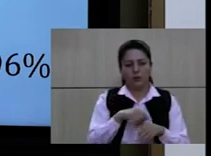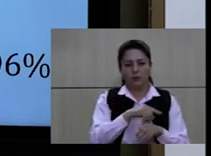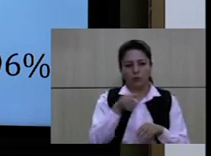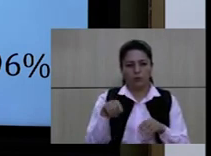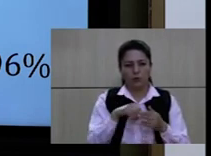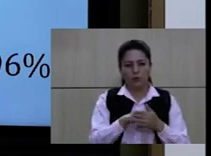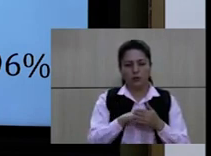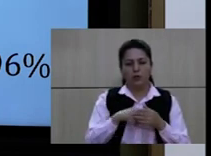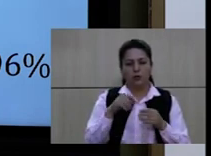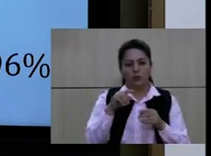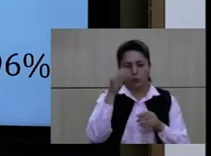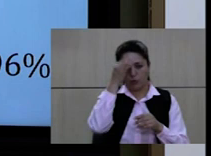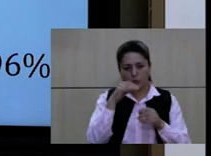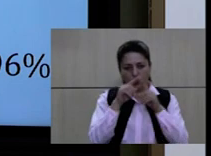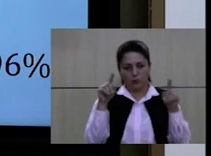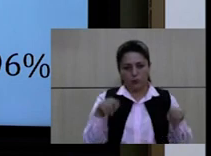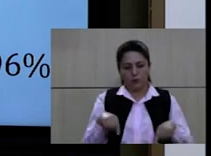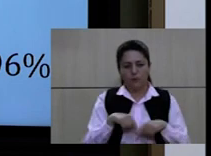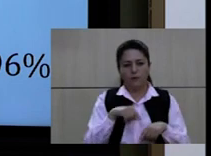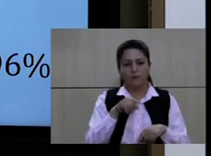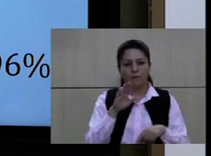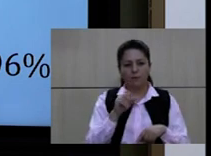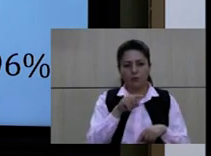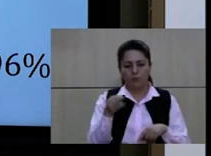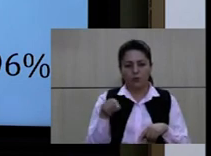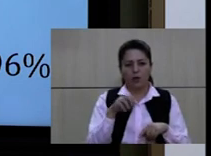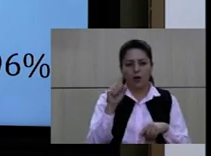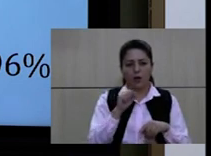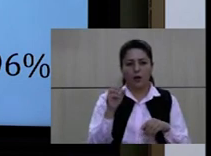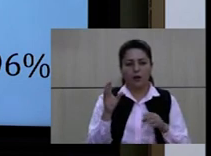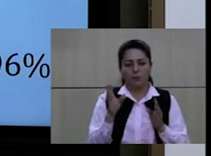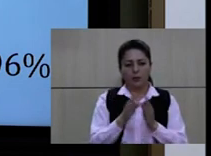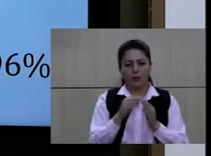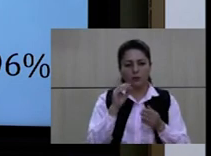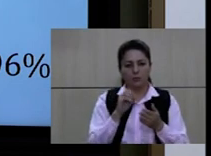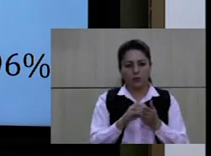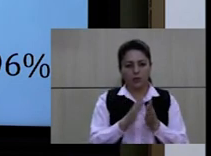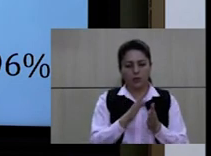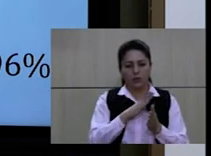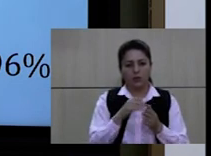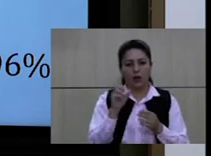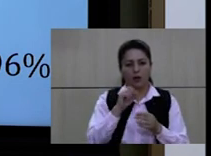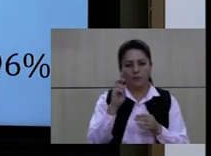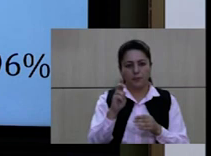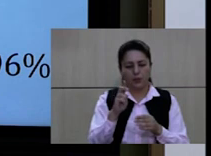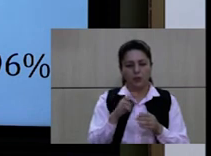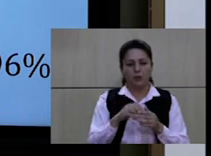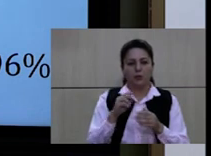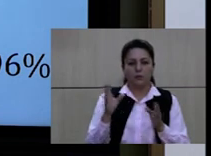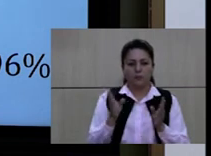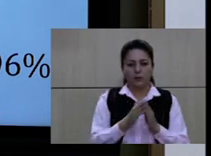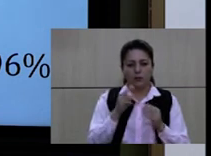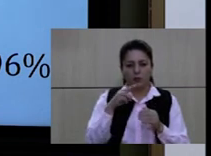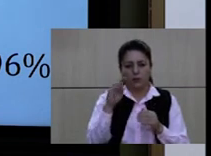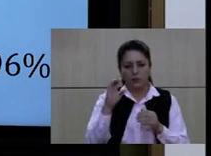bular to'g'ri to'rt burchak. Va buni A bilan belgilab oldik. AB bilan